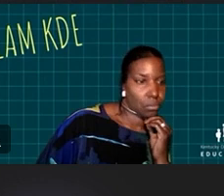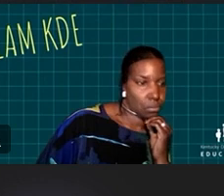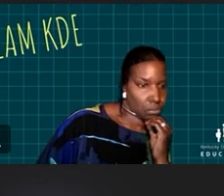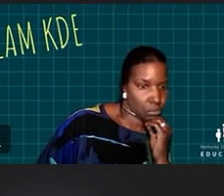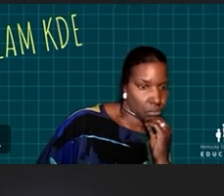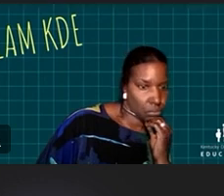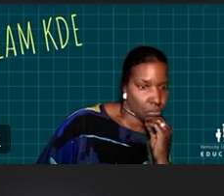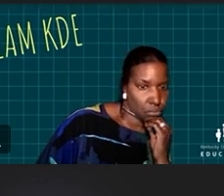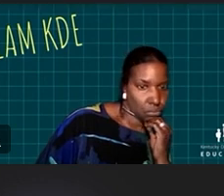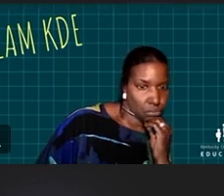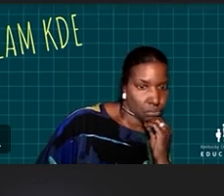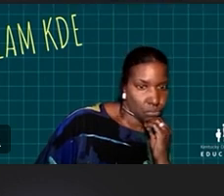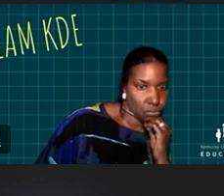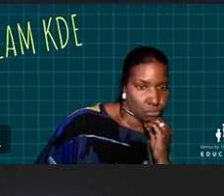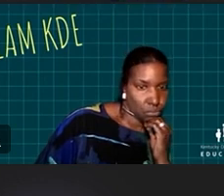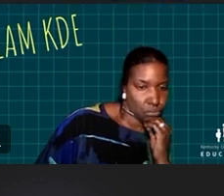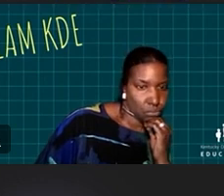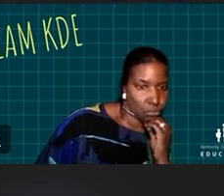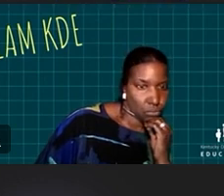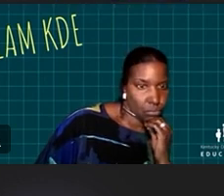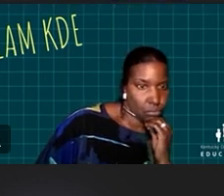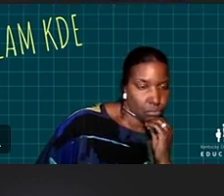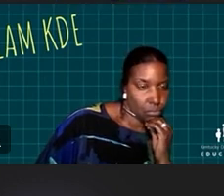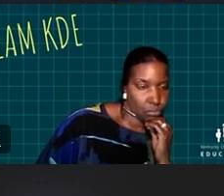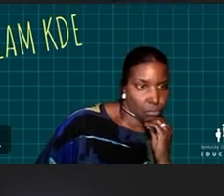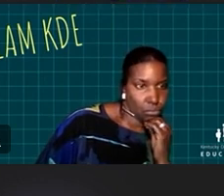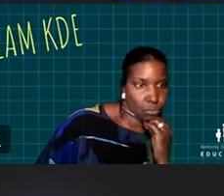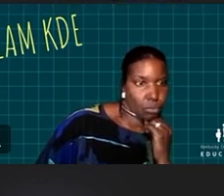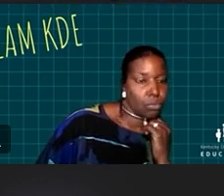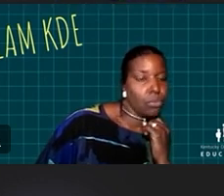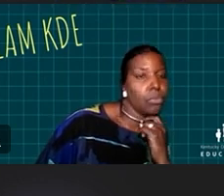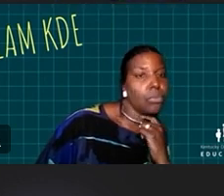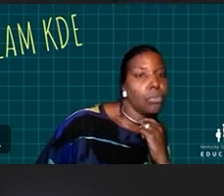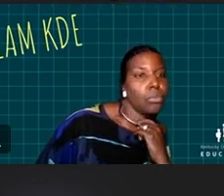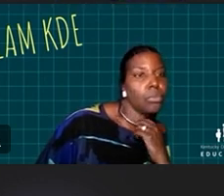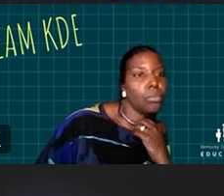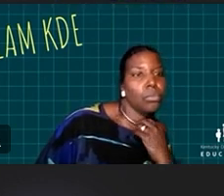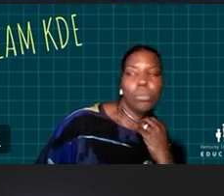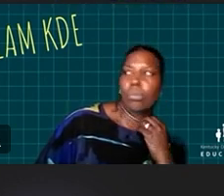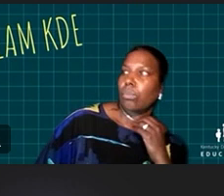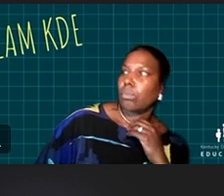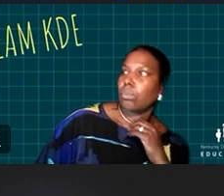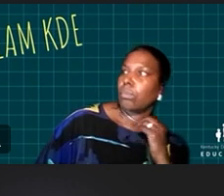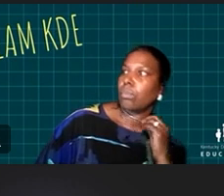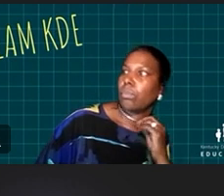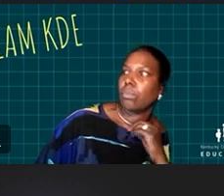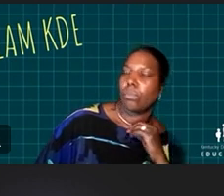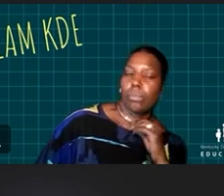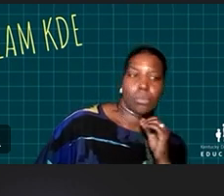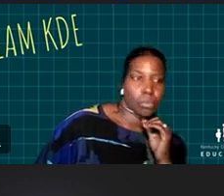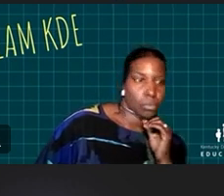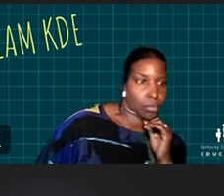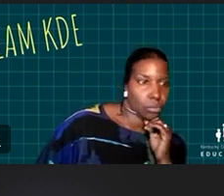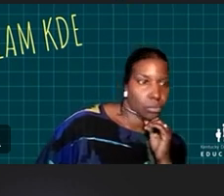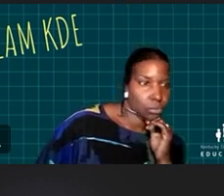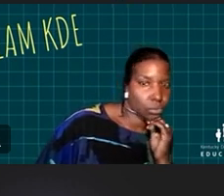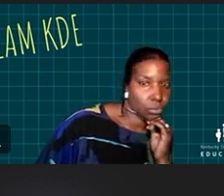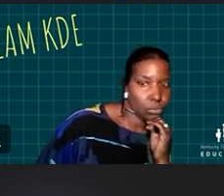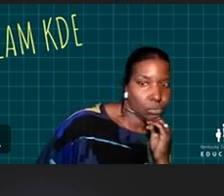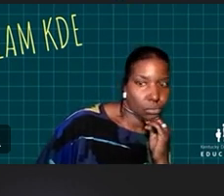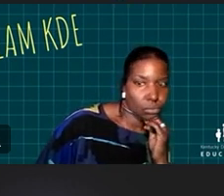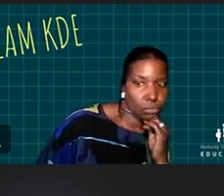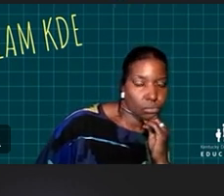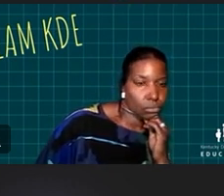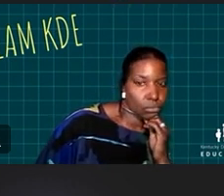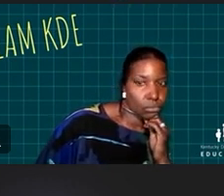occasionally. Where for reasons good or bad, the new provider doesn't get everything connected like we thought they were going to.